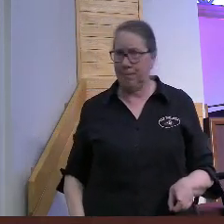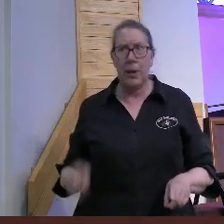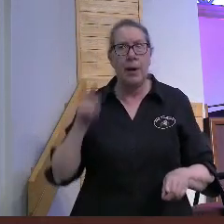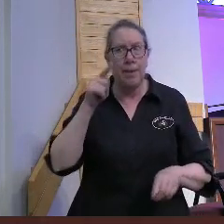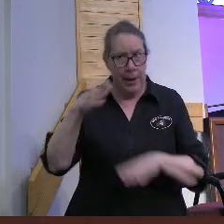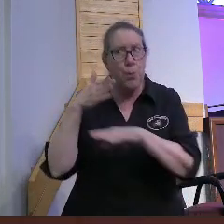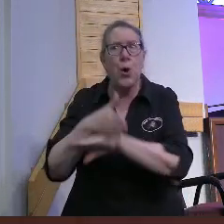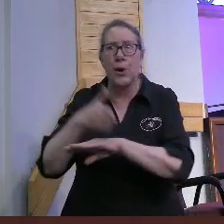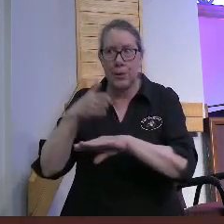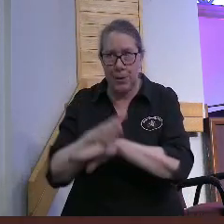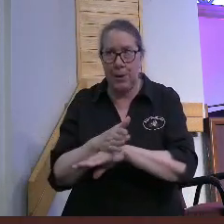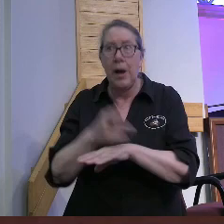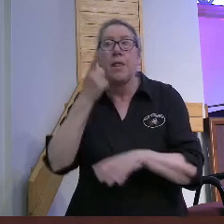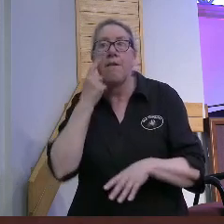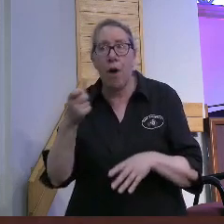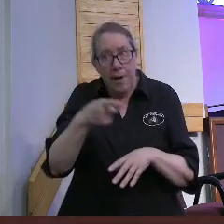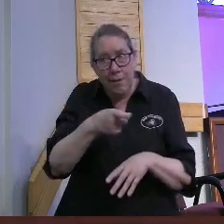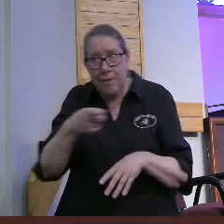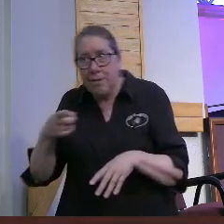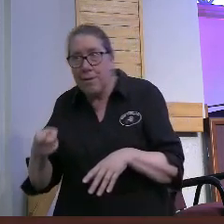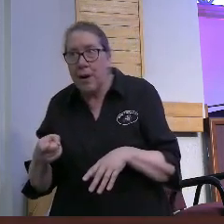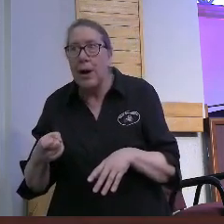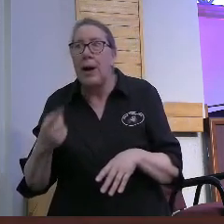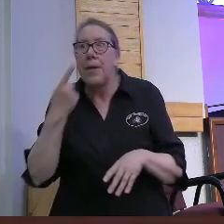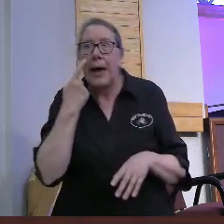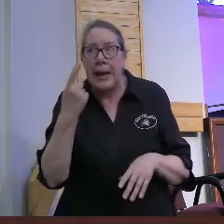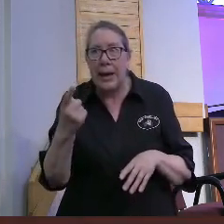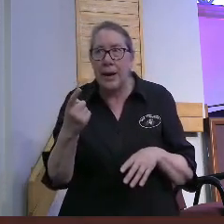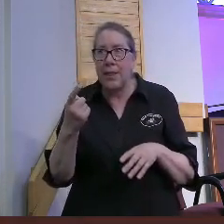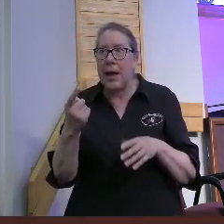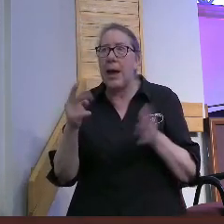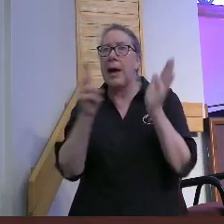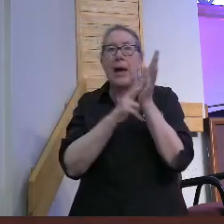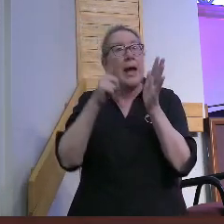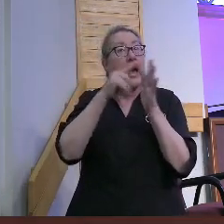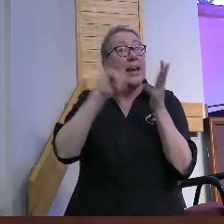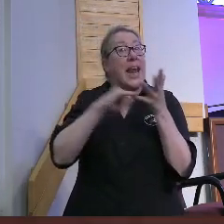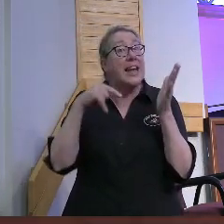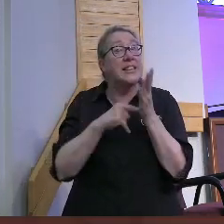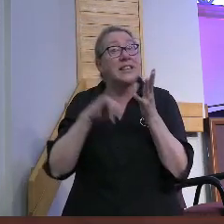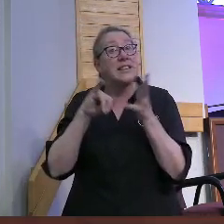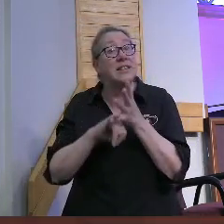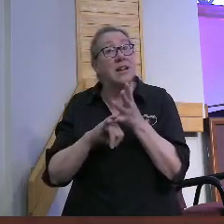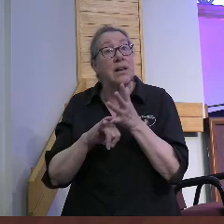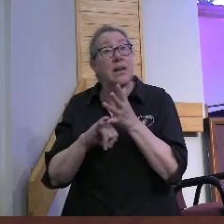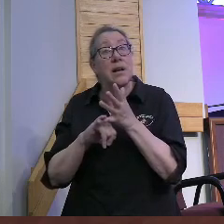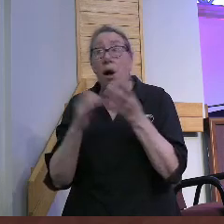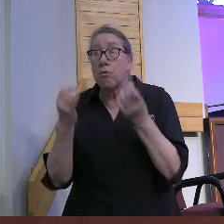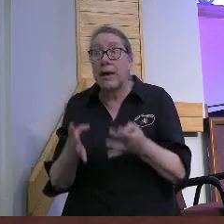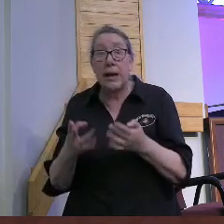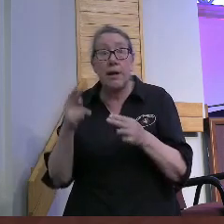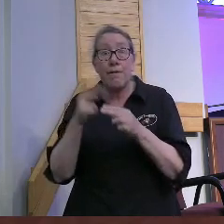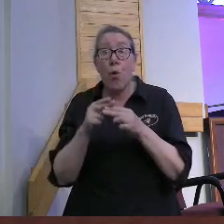their worms. They scratch their bugs. They get their nests ready with strings and leaves. And if you look around, you'll see them doing it